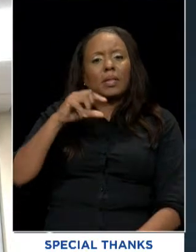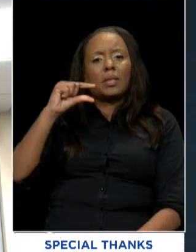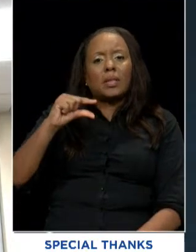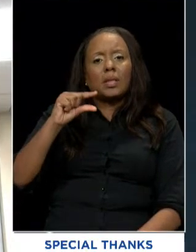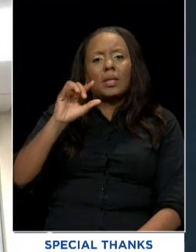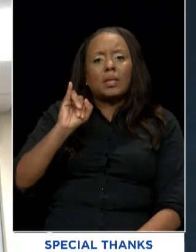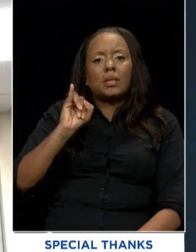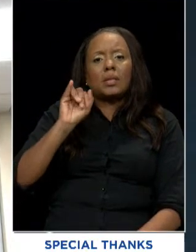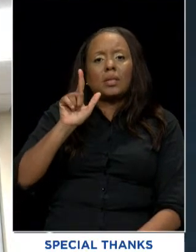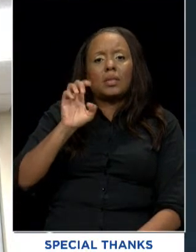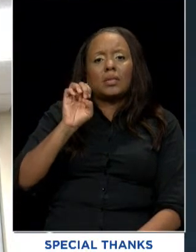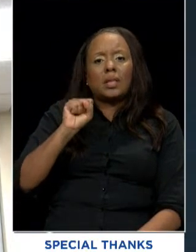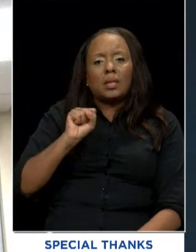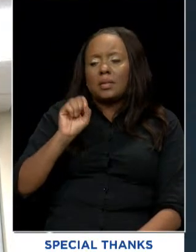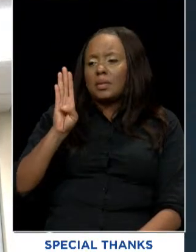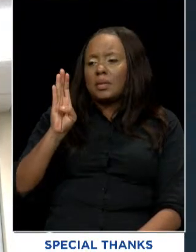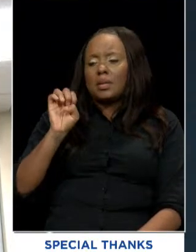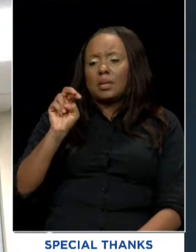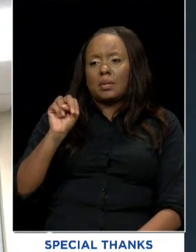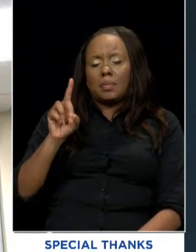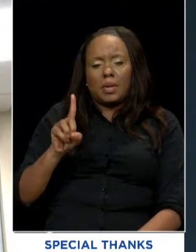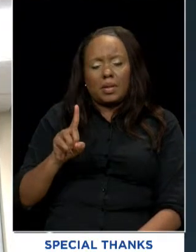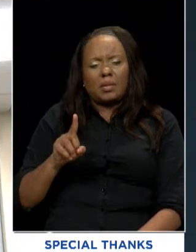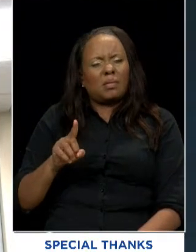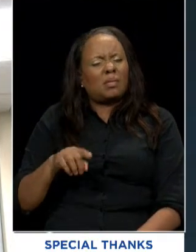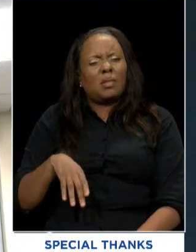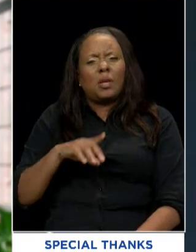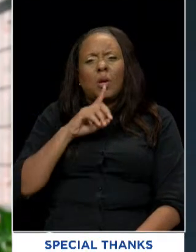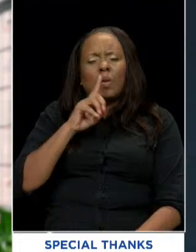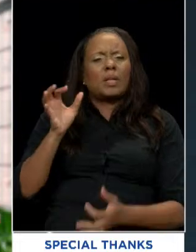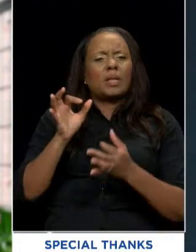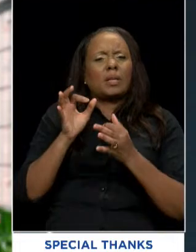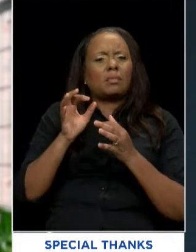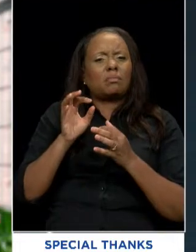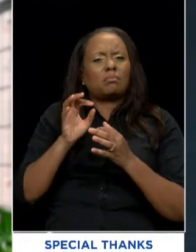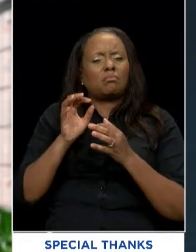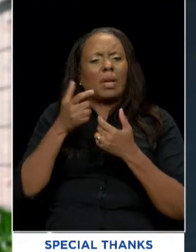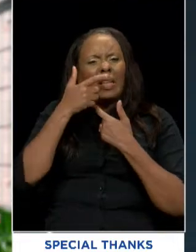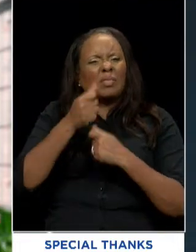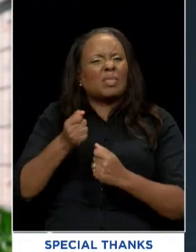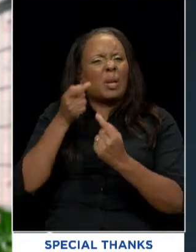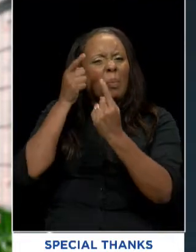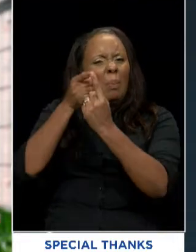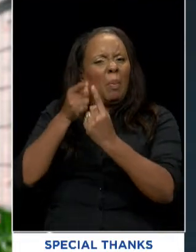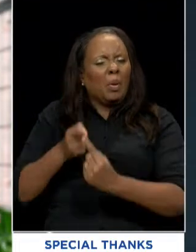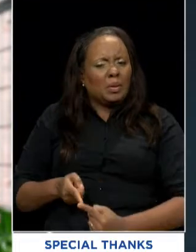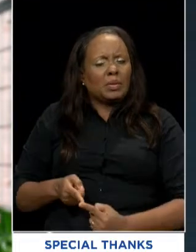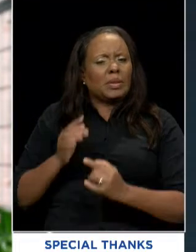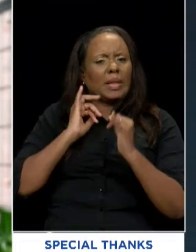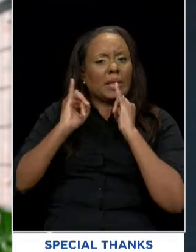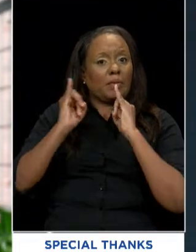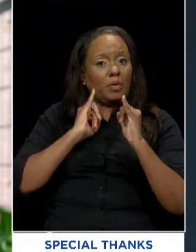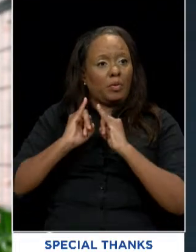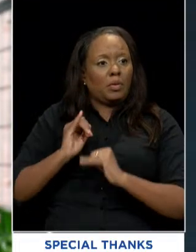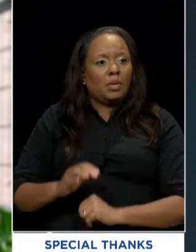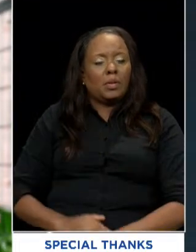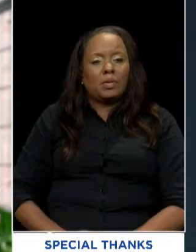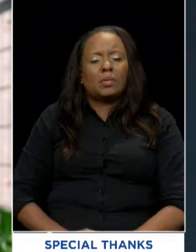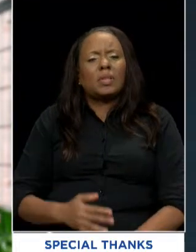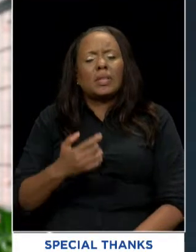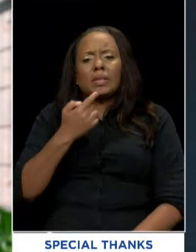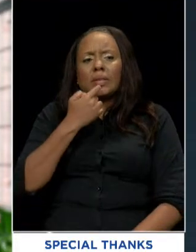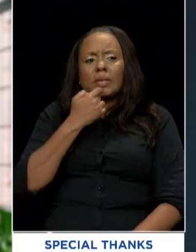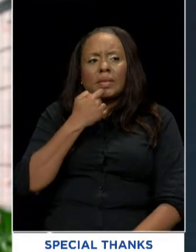raised some interesting issues in that interview. One of the matters that he raised was a